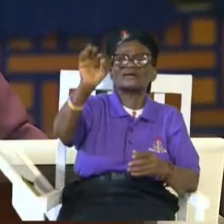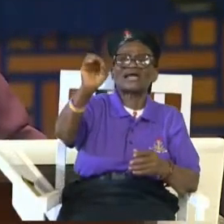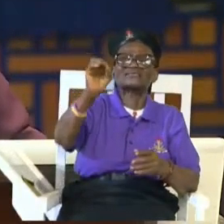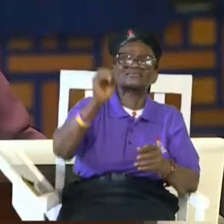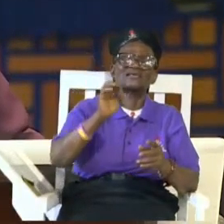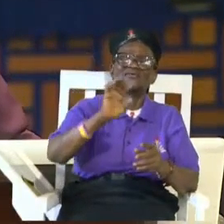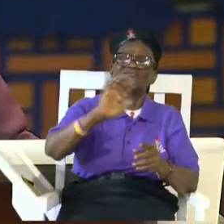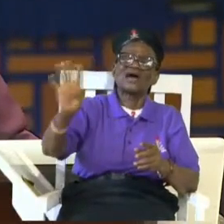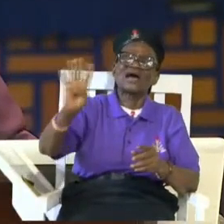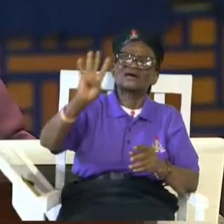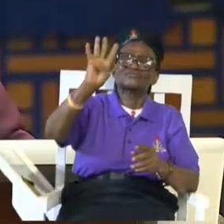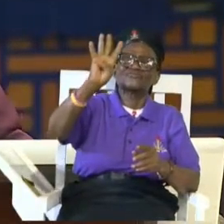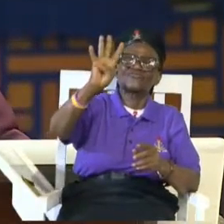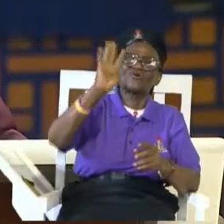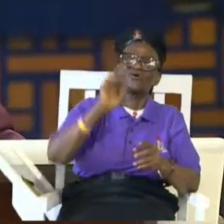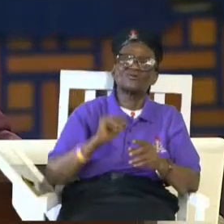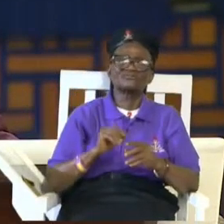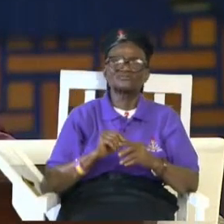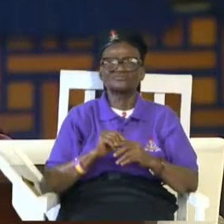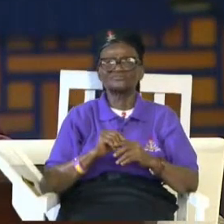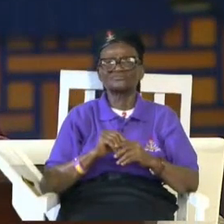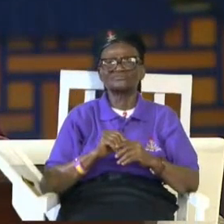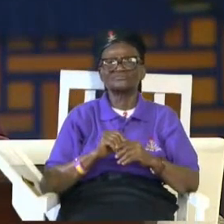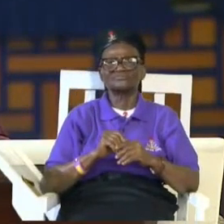Psalm 90 verse 4.